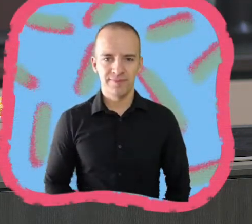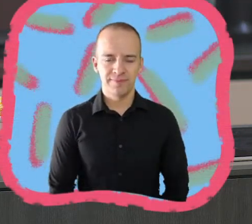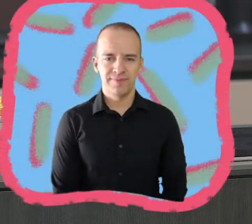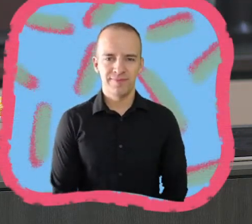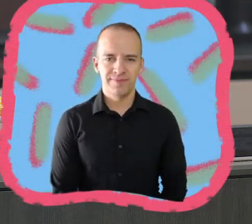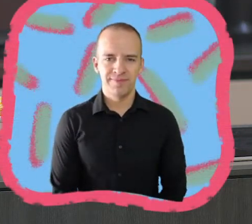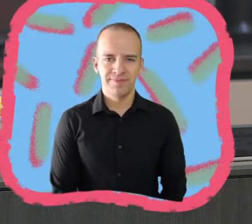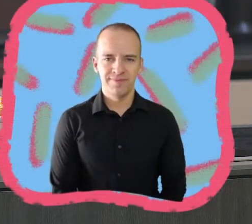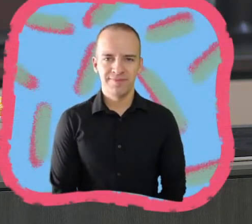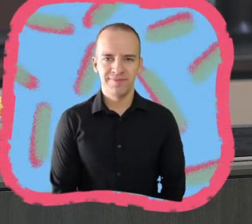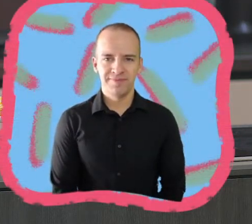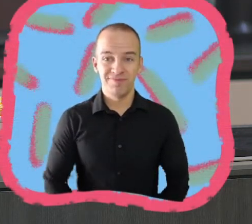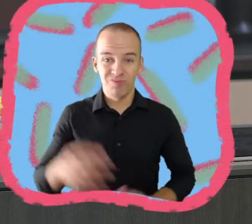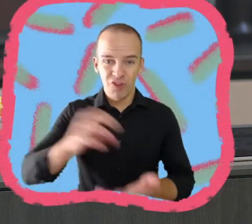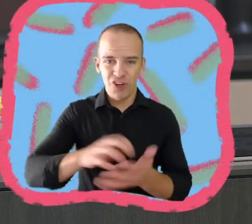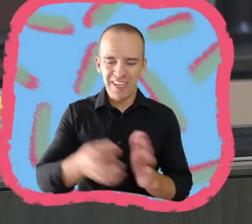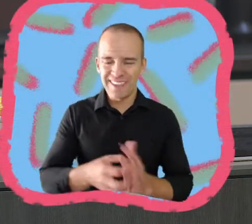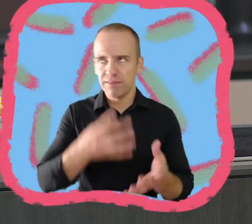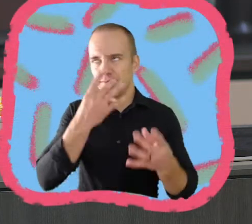cookies!